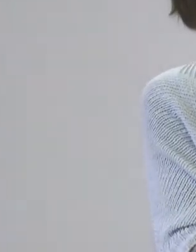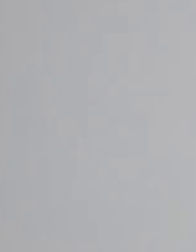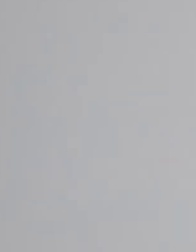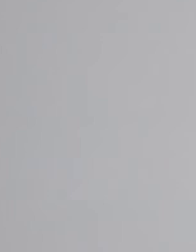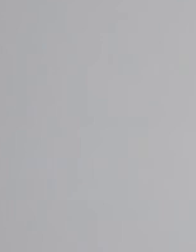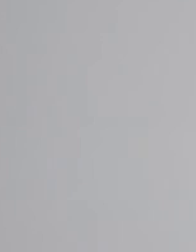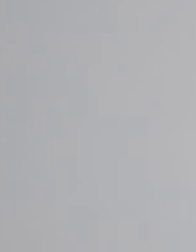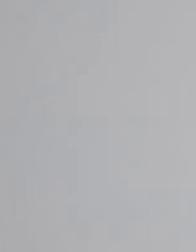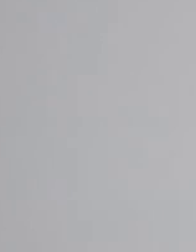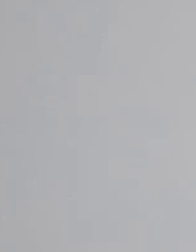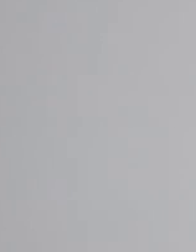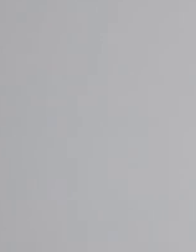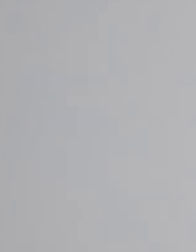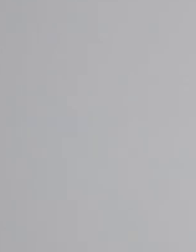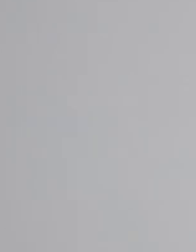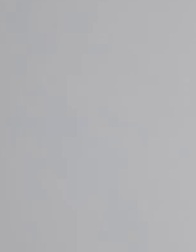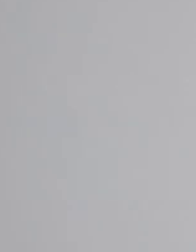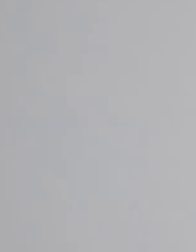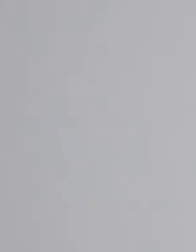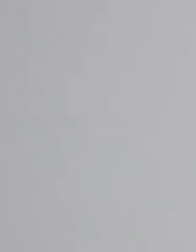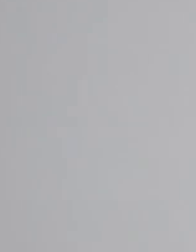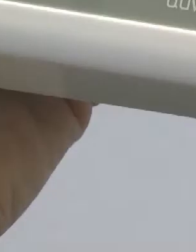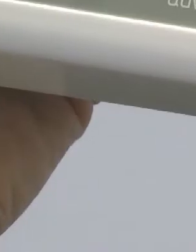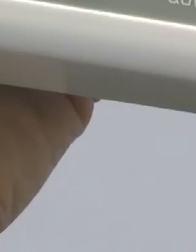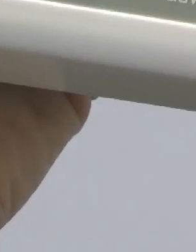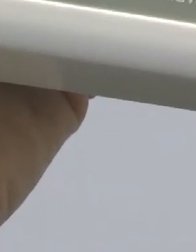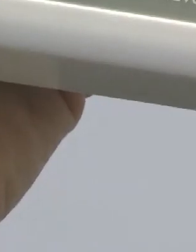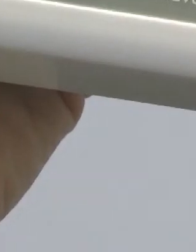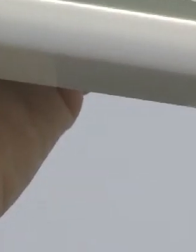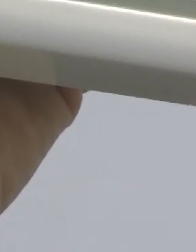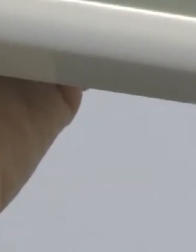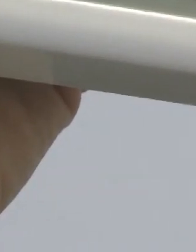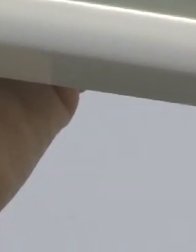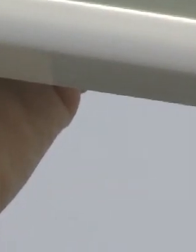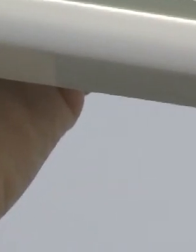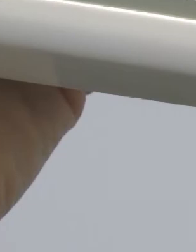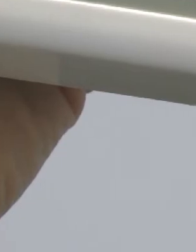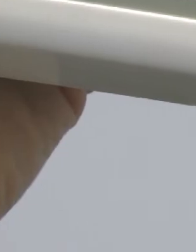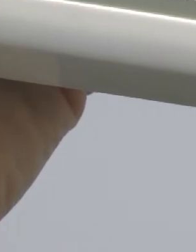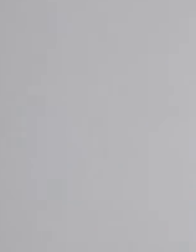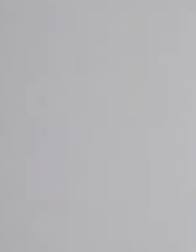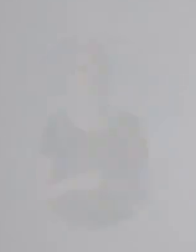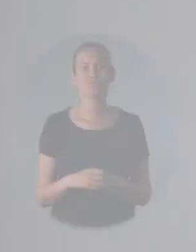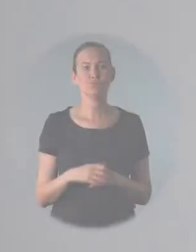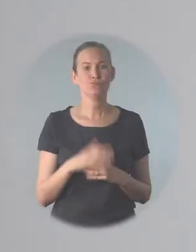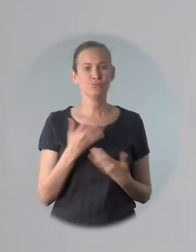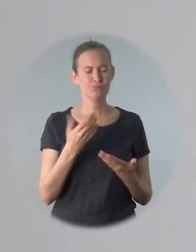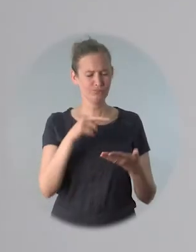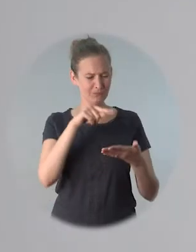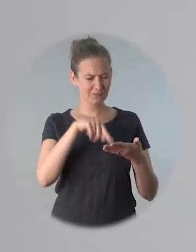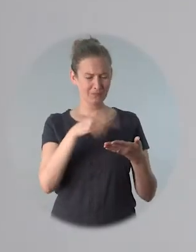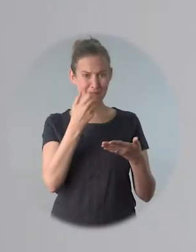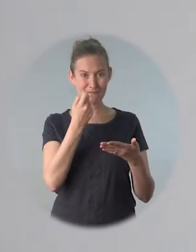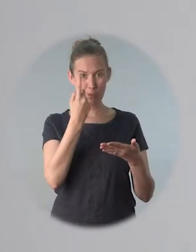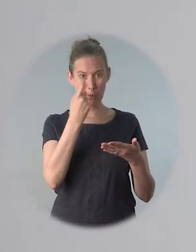continuously. Just to show you something else on this programmer, we've got this facility here to advance. Advance is a really